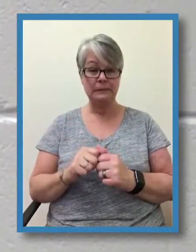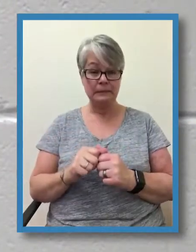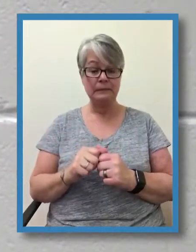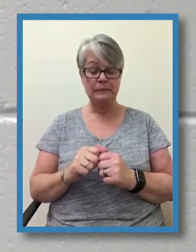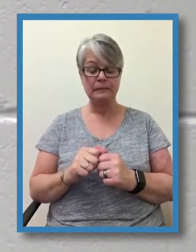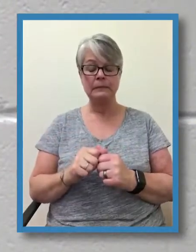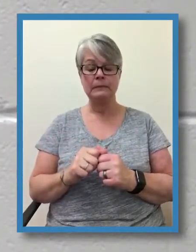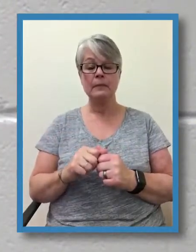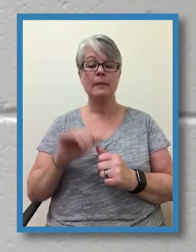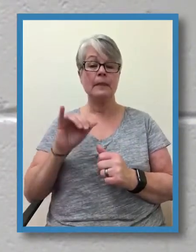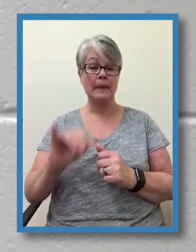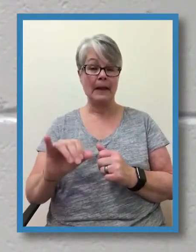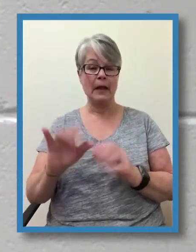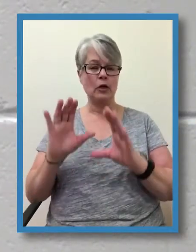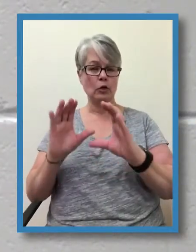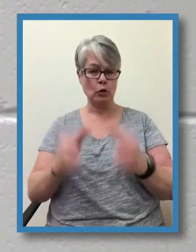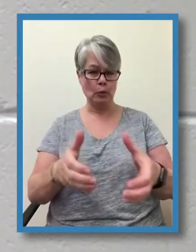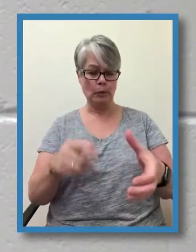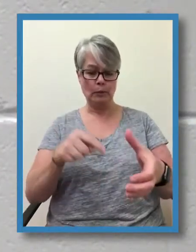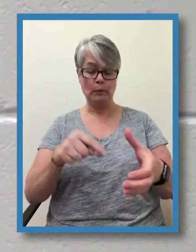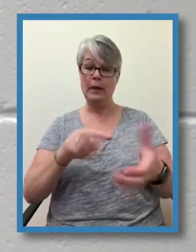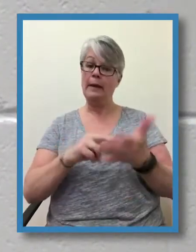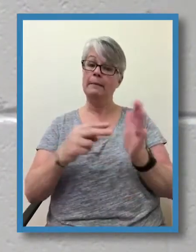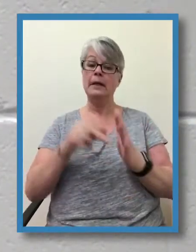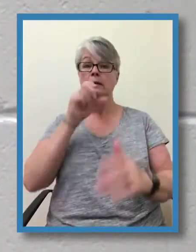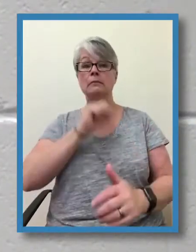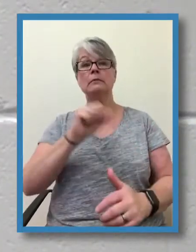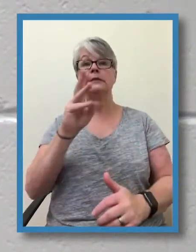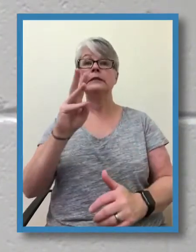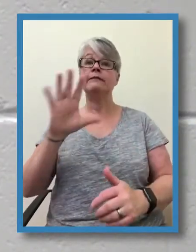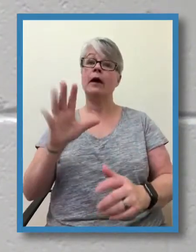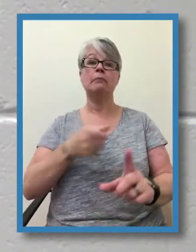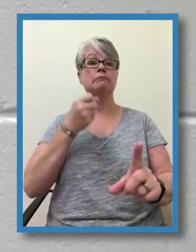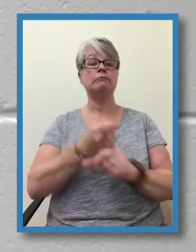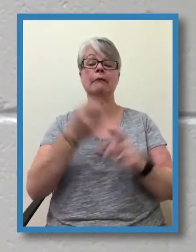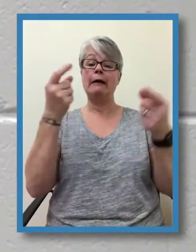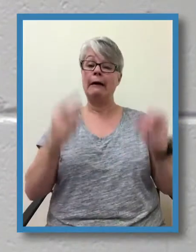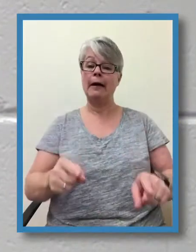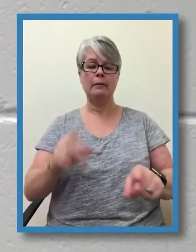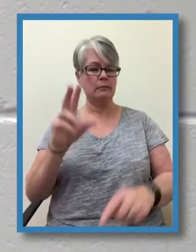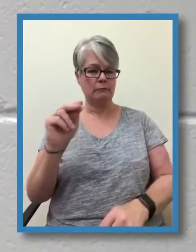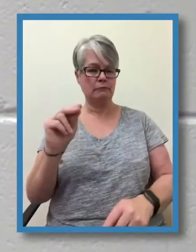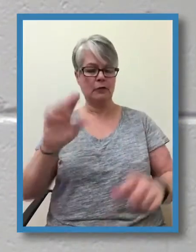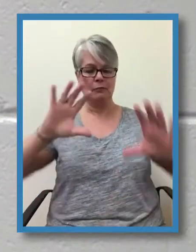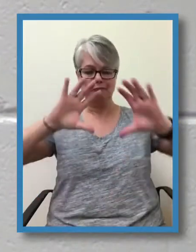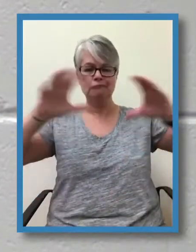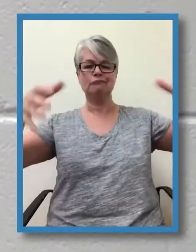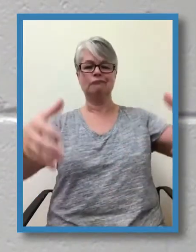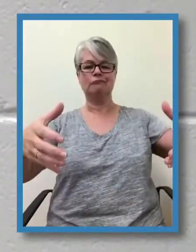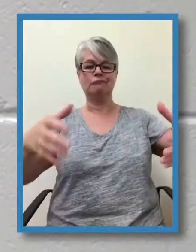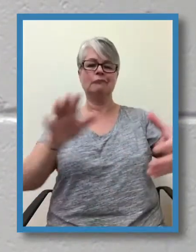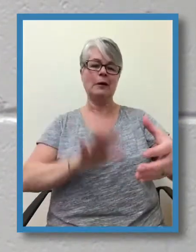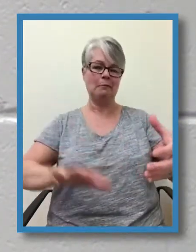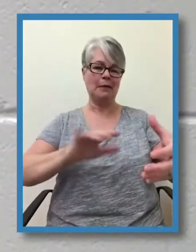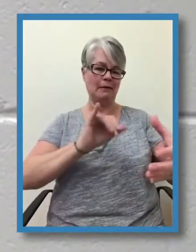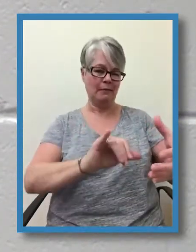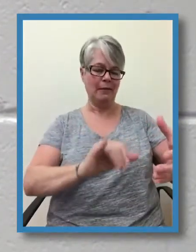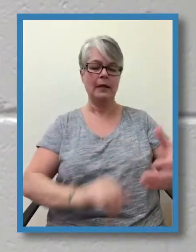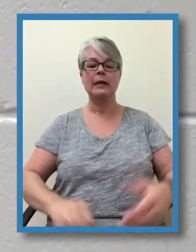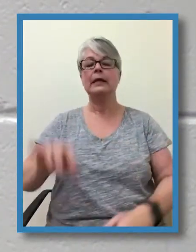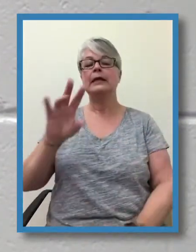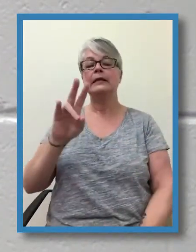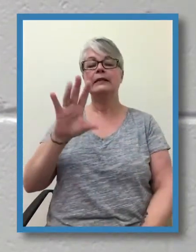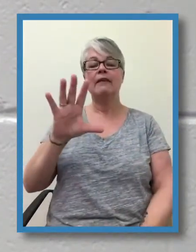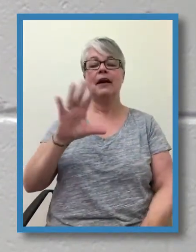And 75% are normal. But once you get to 85 and over, 1/3 have dementia, 1/3 have mild cognitive impairment,